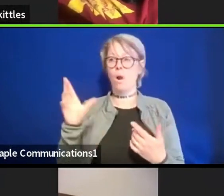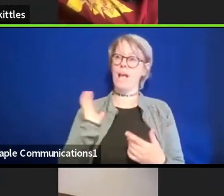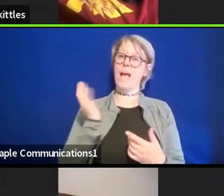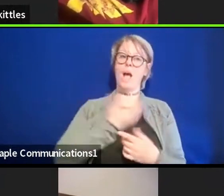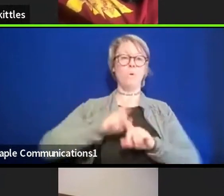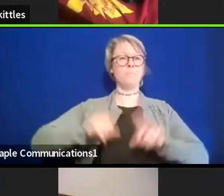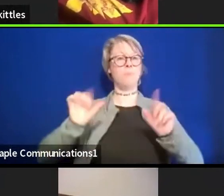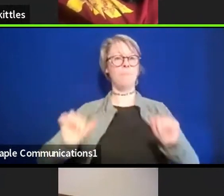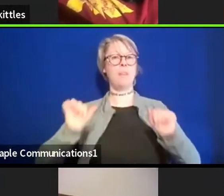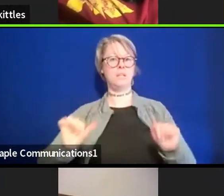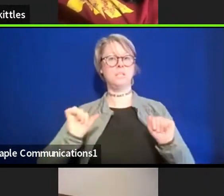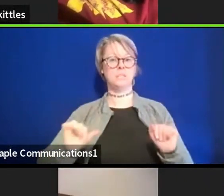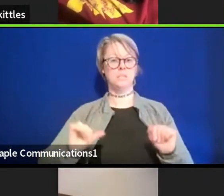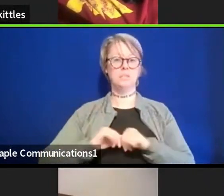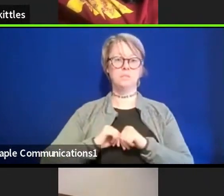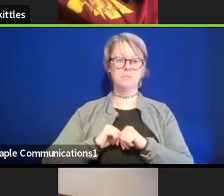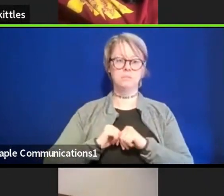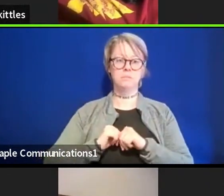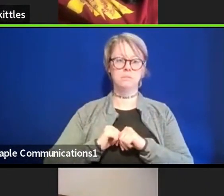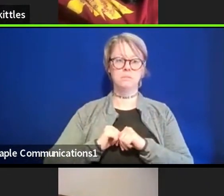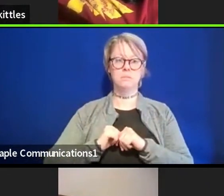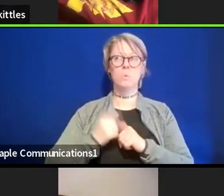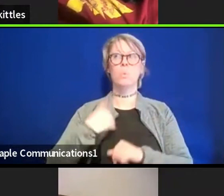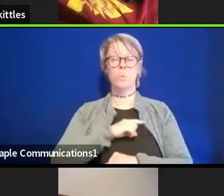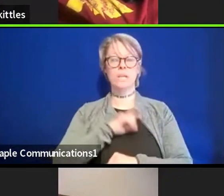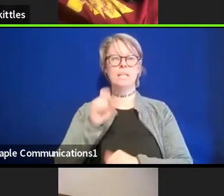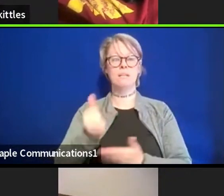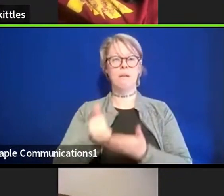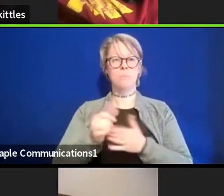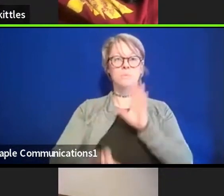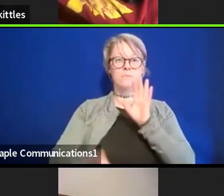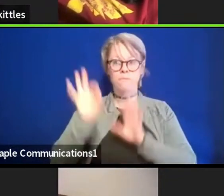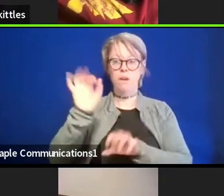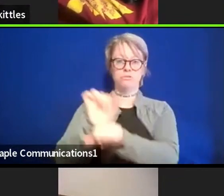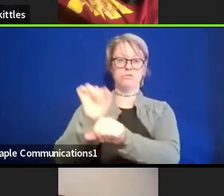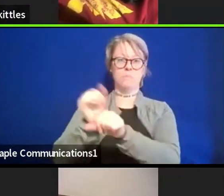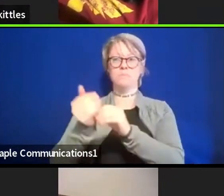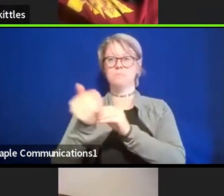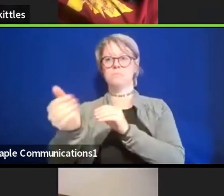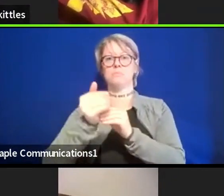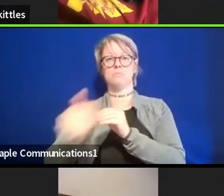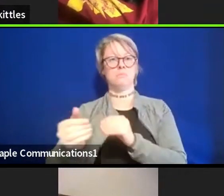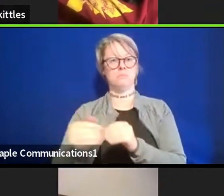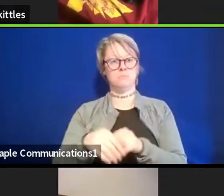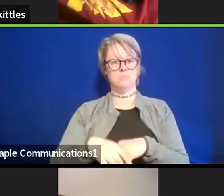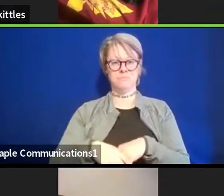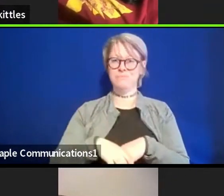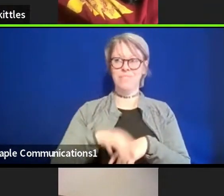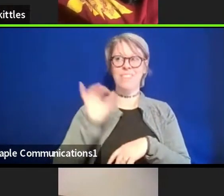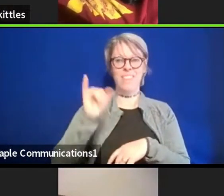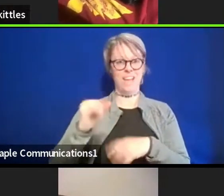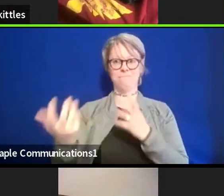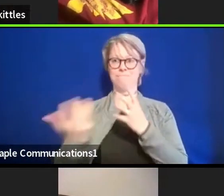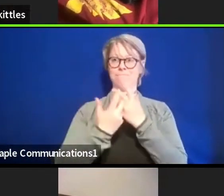abilities, to help us find jobs a lot easier. Because even